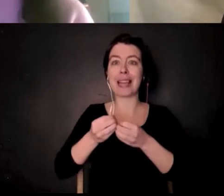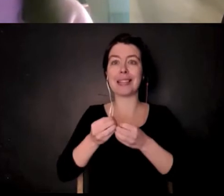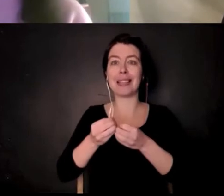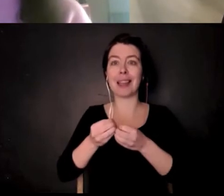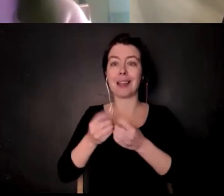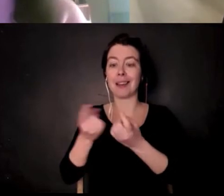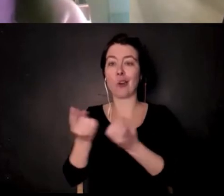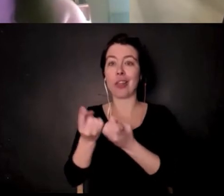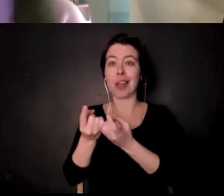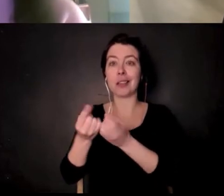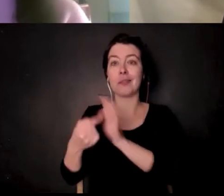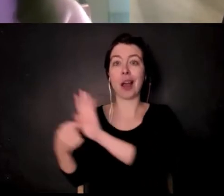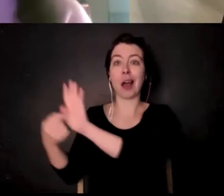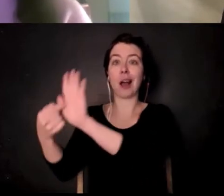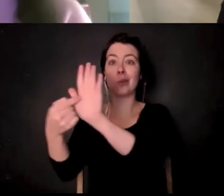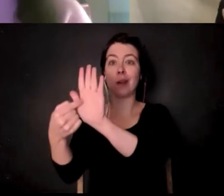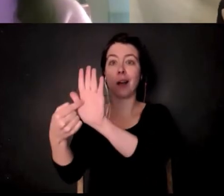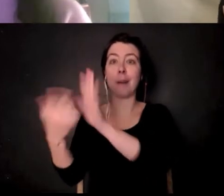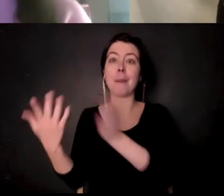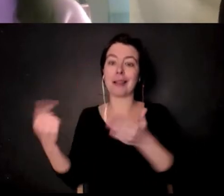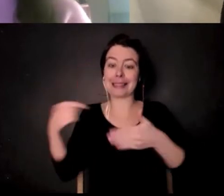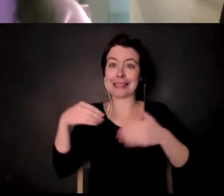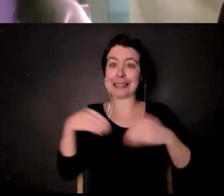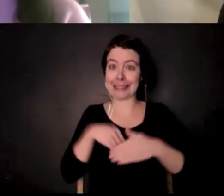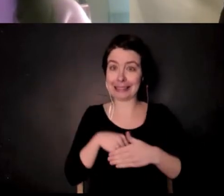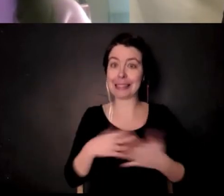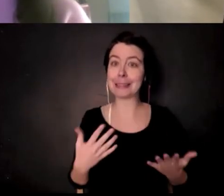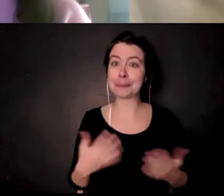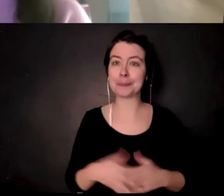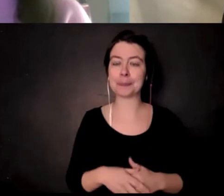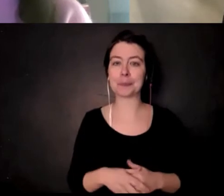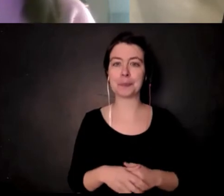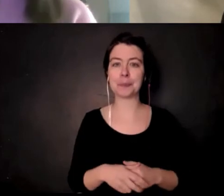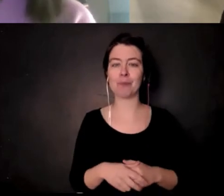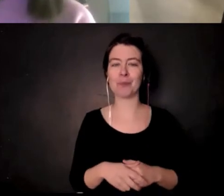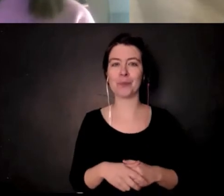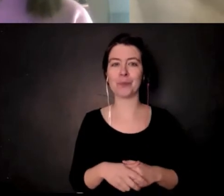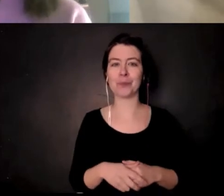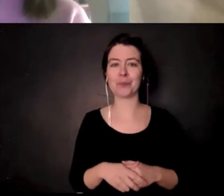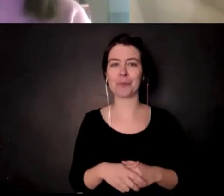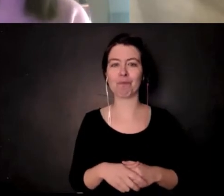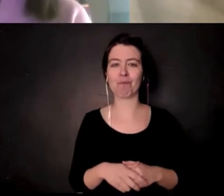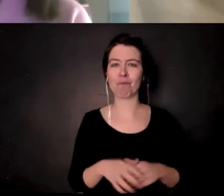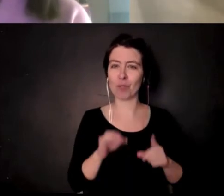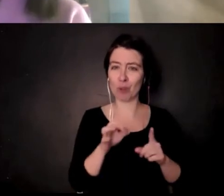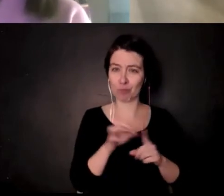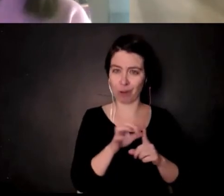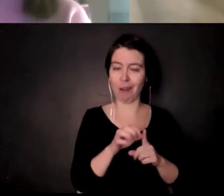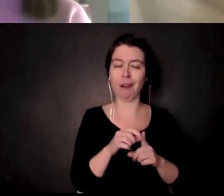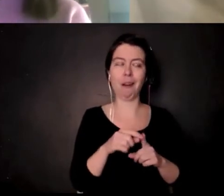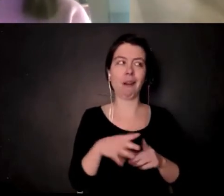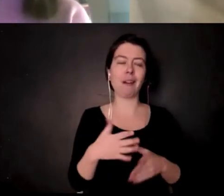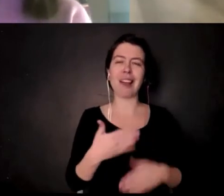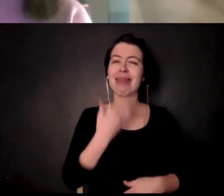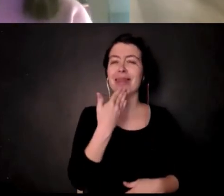know, something else? Yeah, thank you so much for that question. I feel, yeah, it